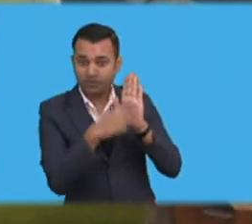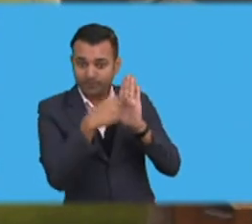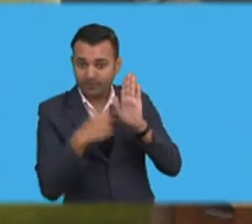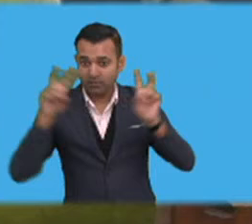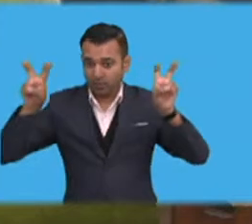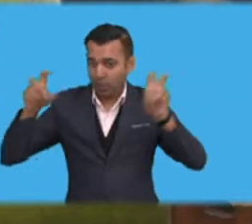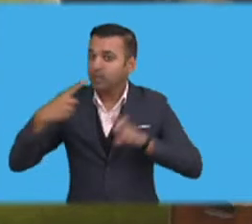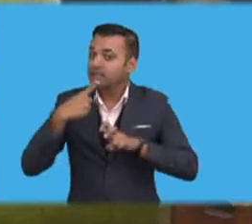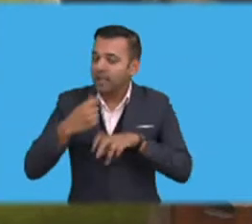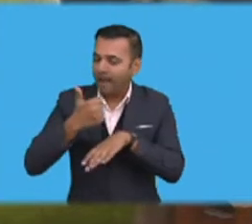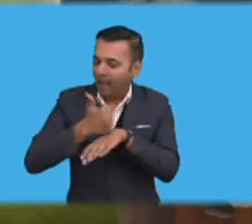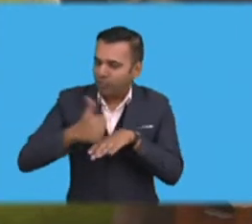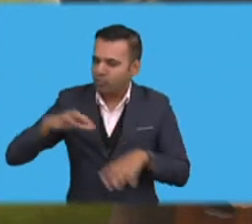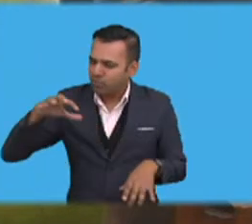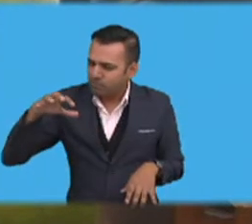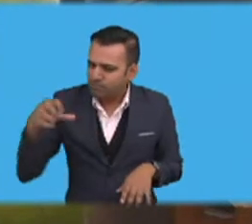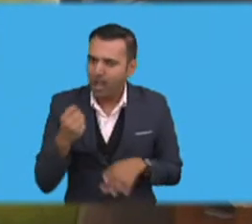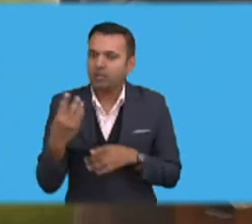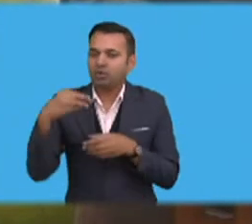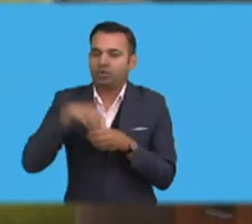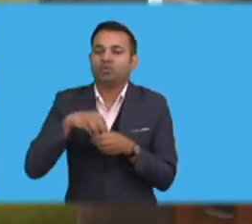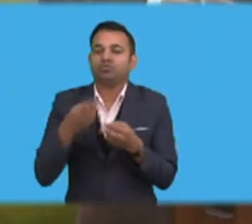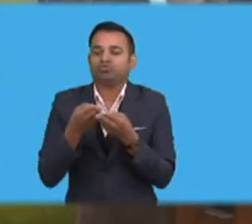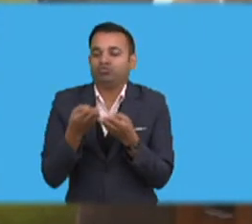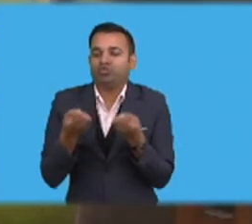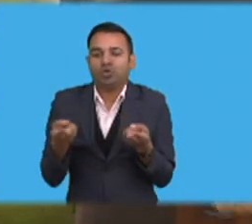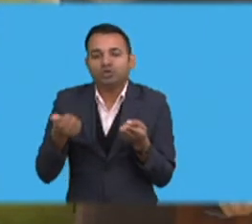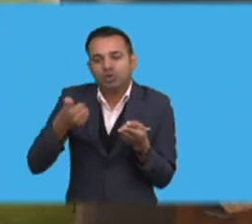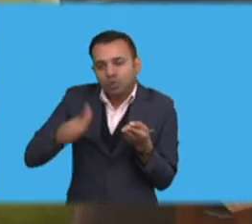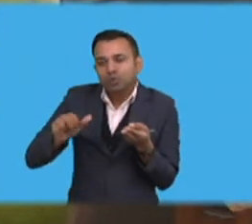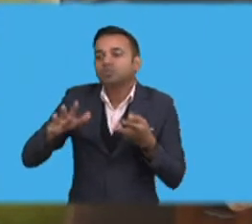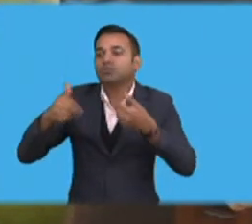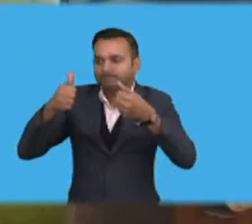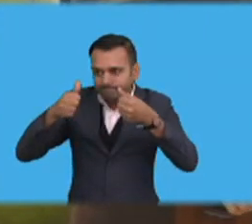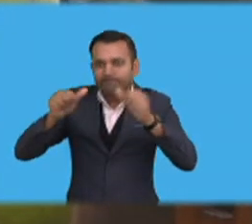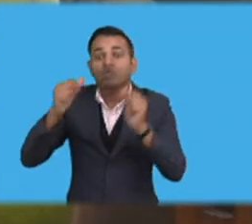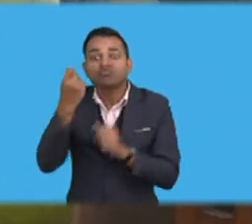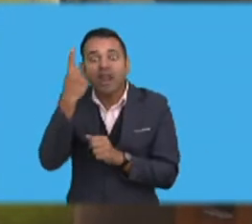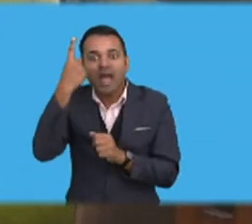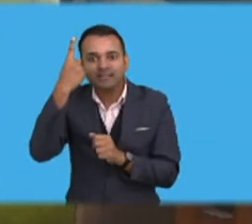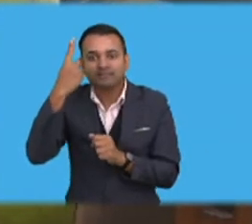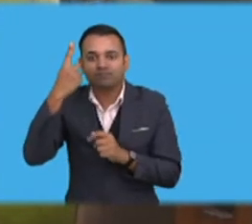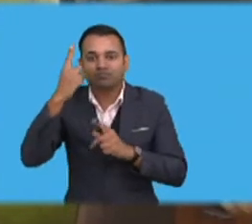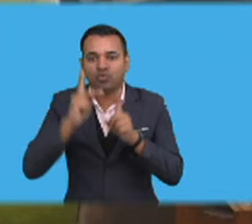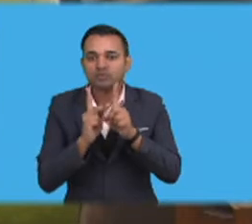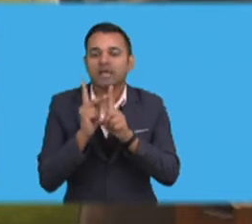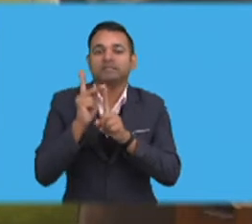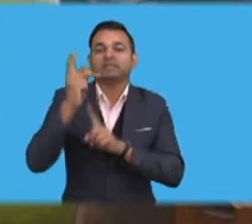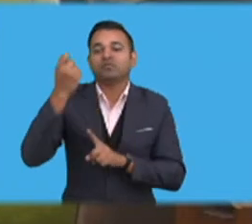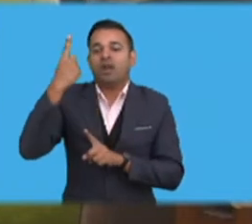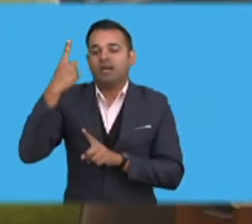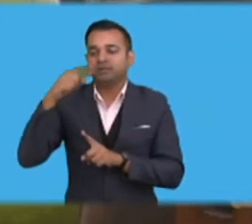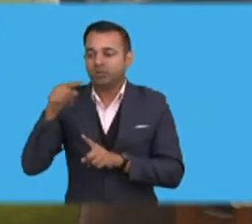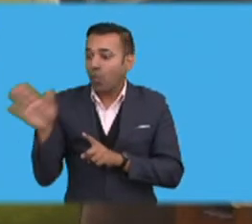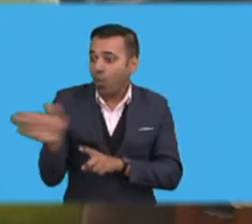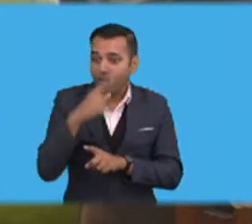measures within its available resources to achieve the progressive realization of the right of every person to social security schemes,